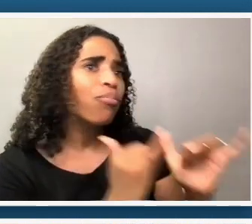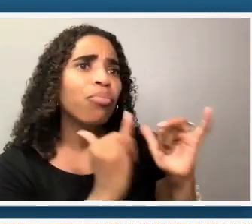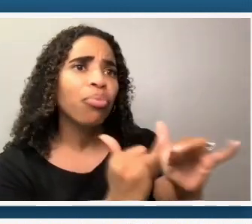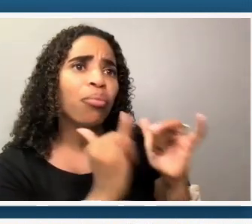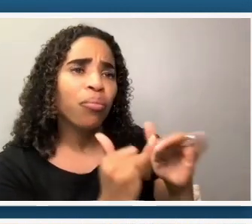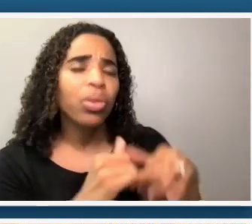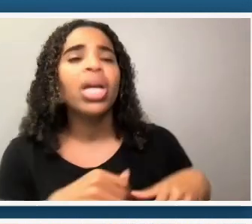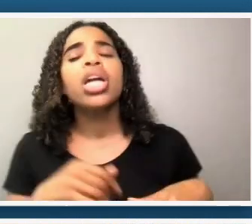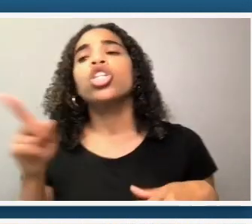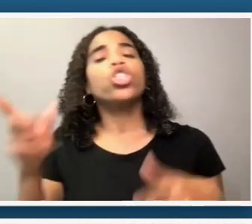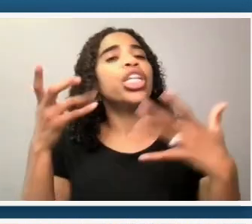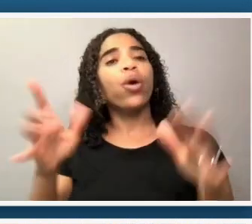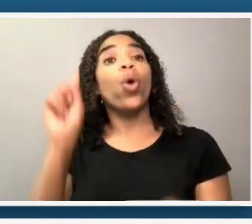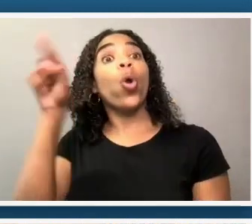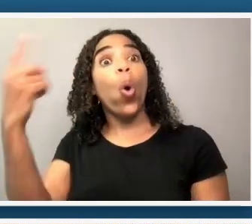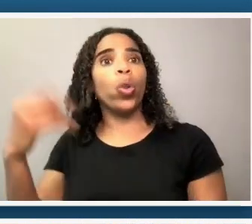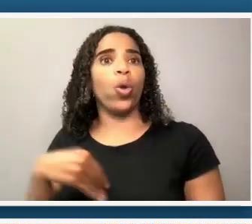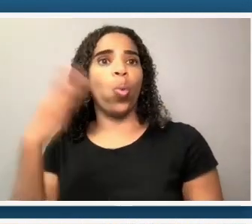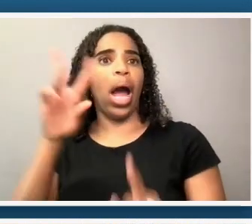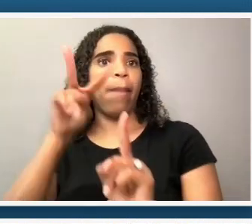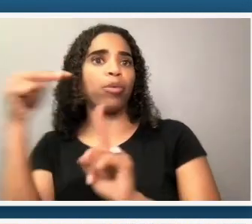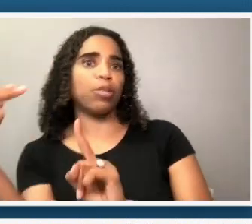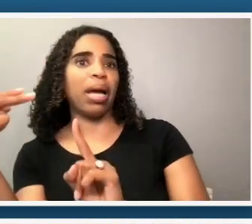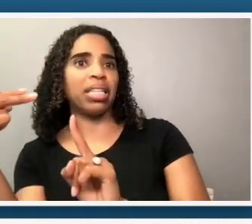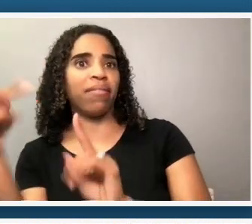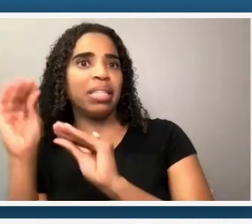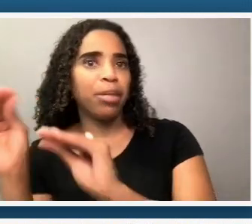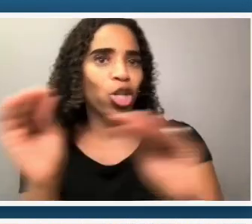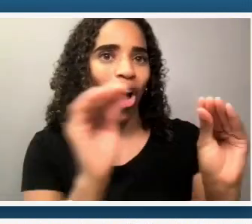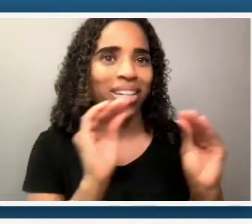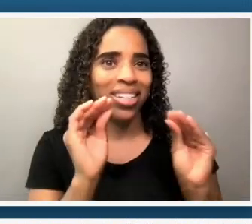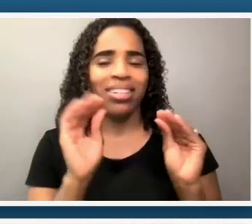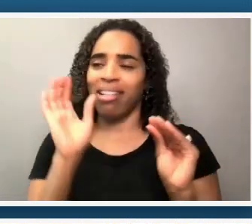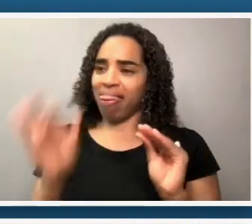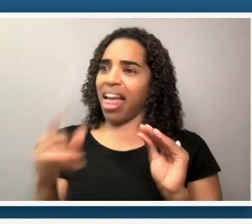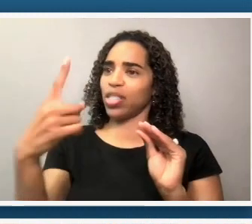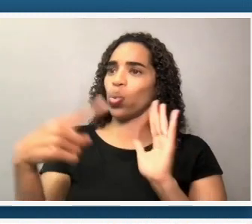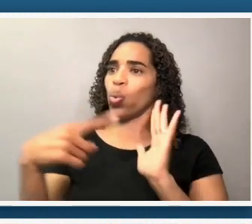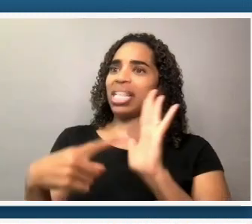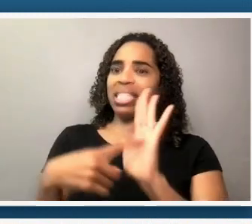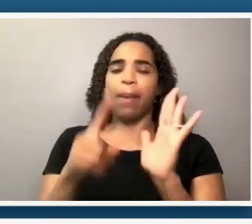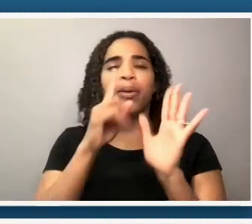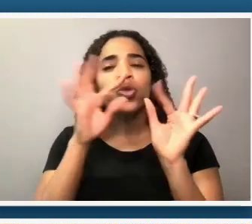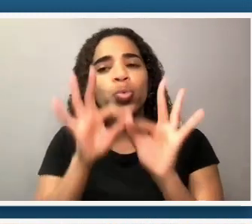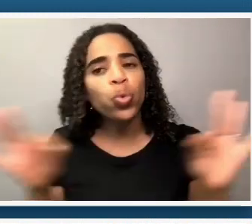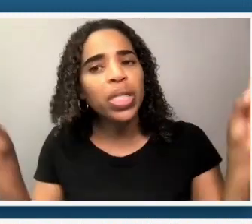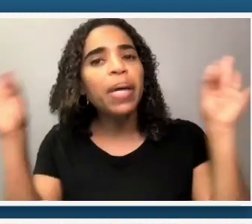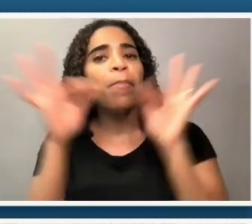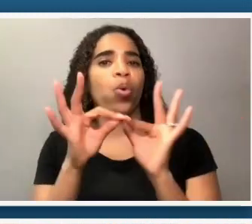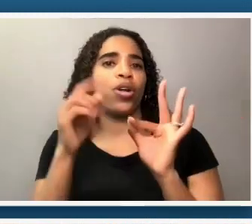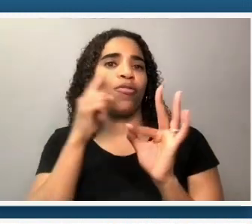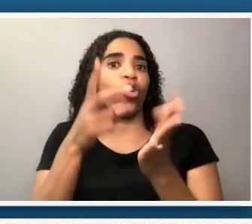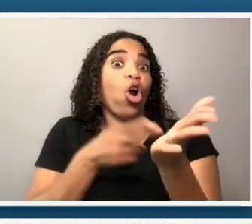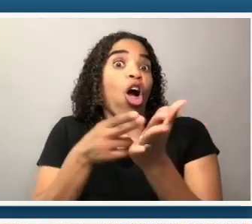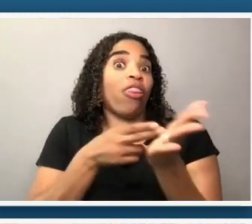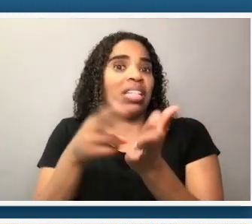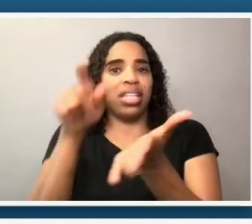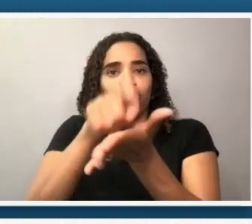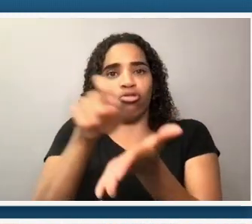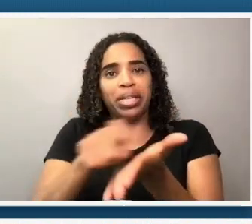not the dominant one in any of her works is an example of the importance and power of authentic creation.